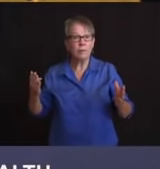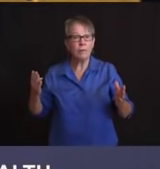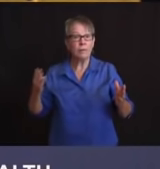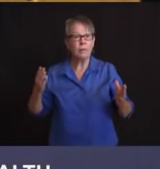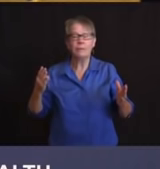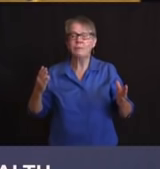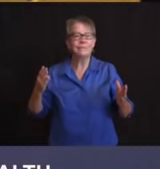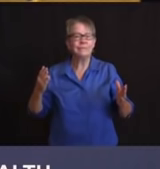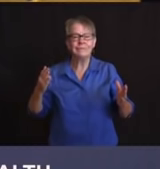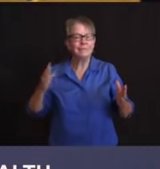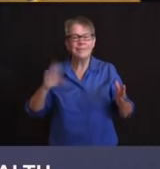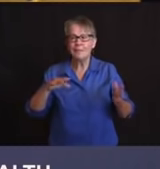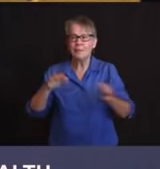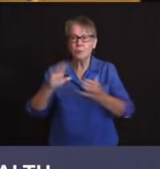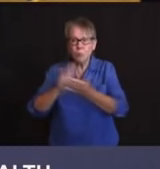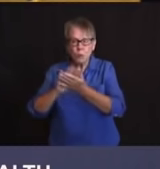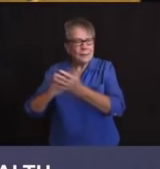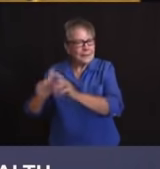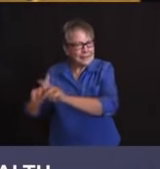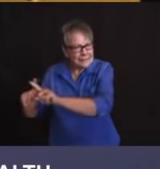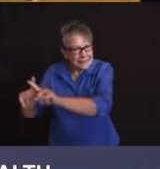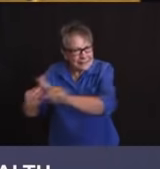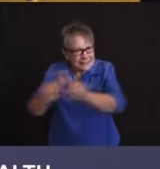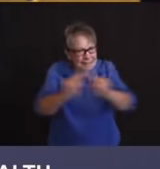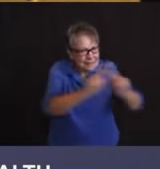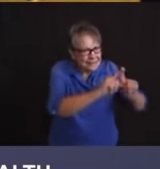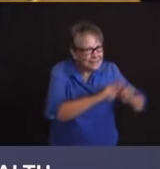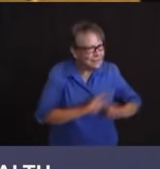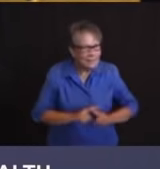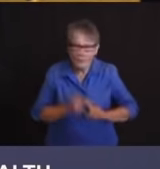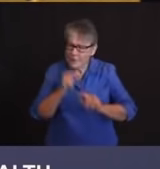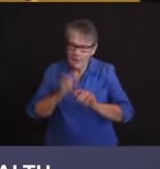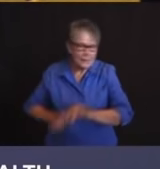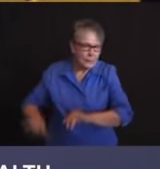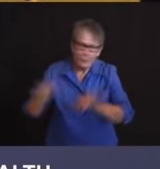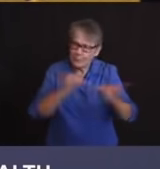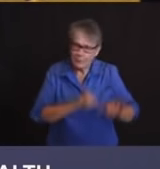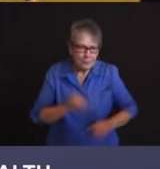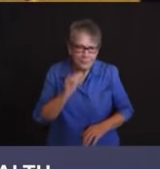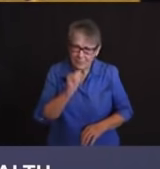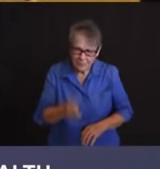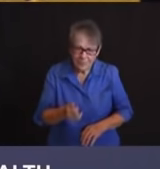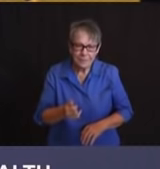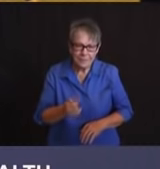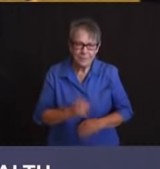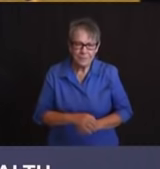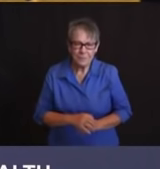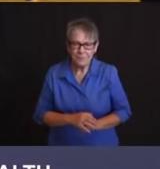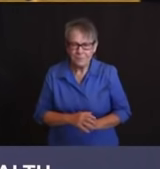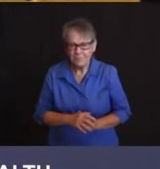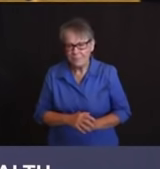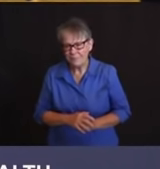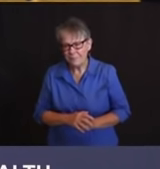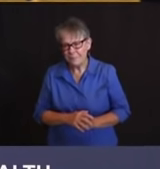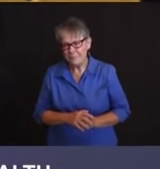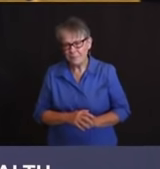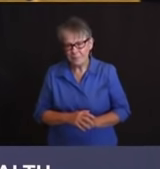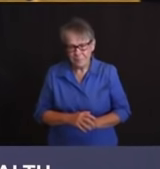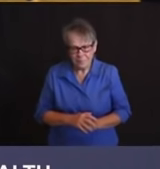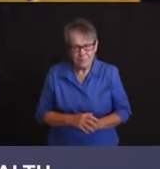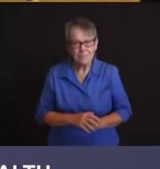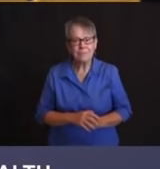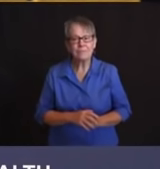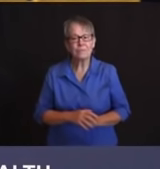uniqueness, and have those plans reviewed at such a minute district level,